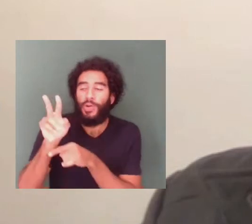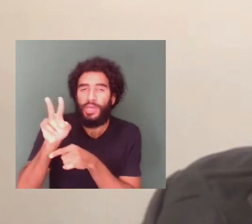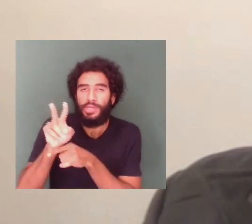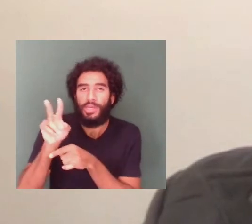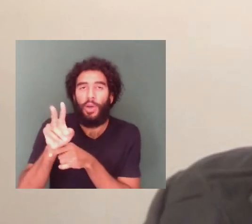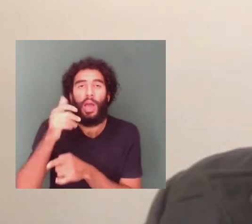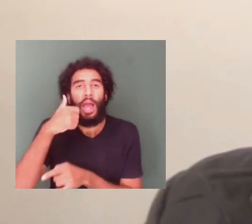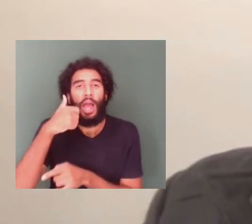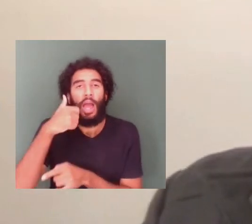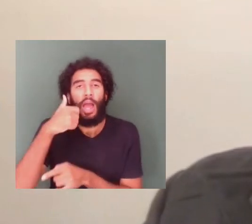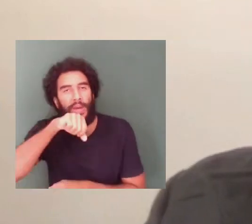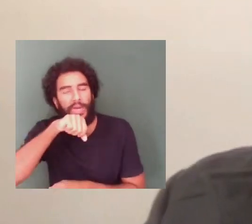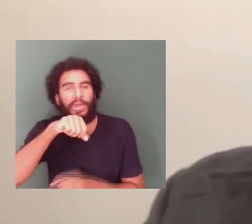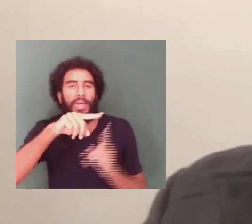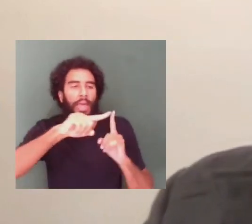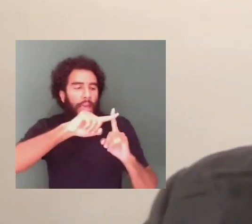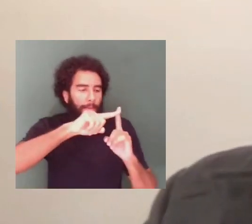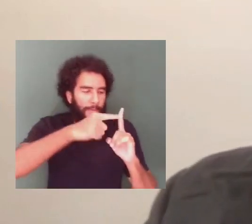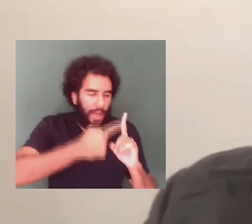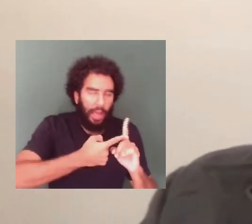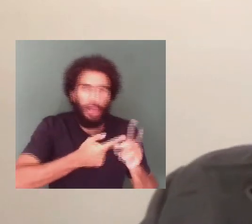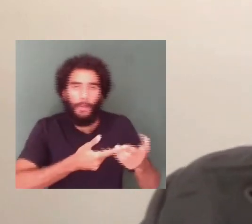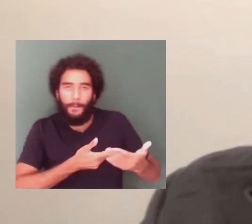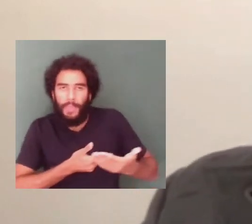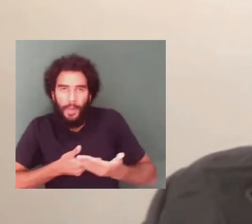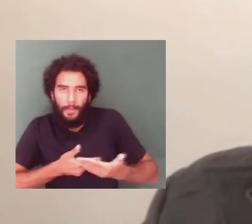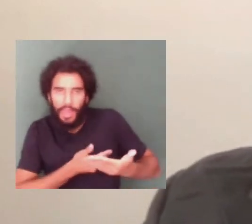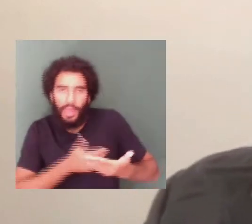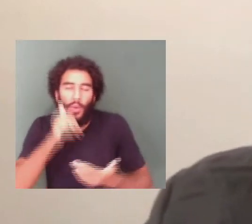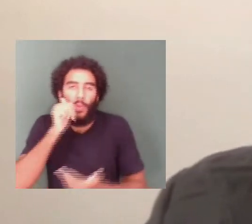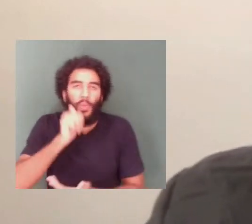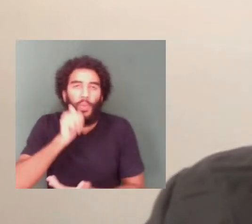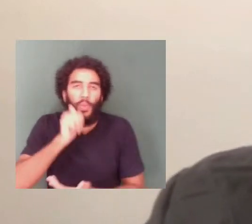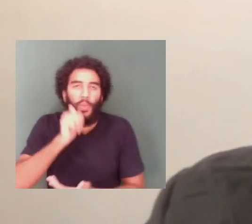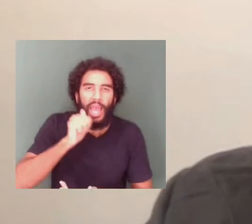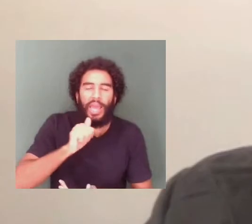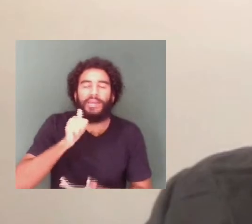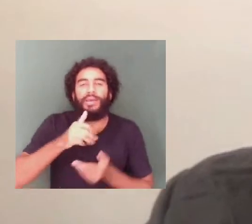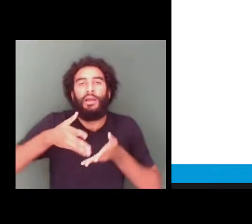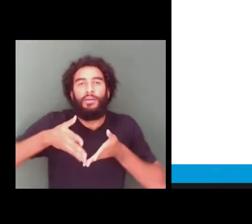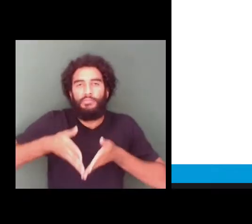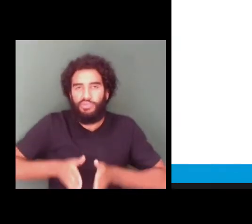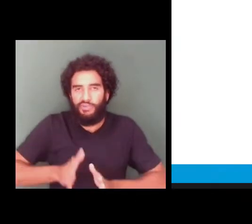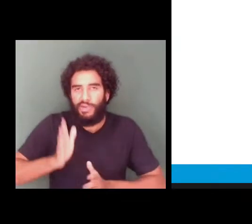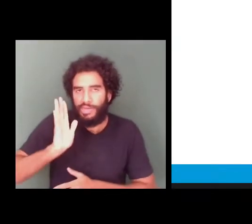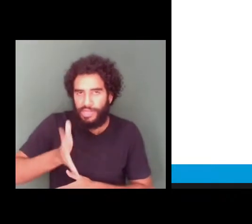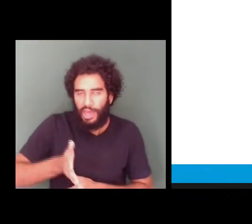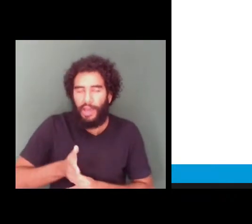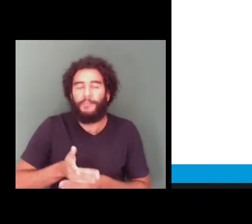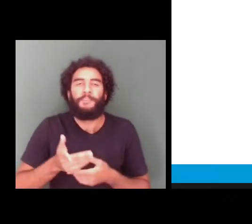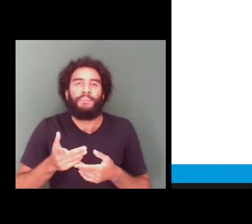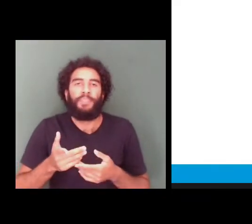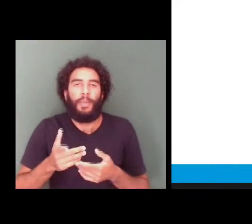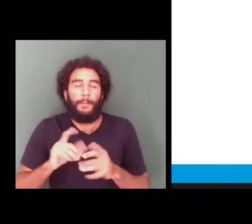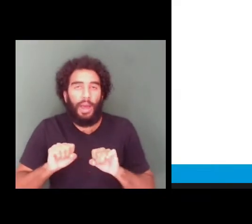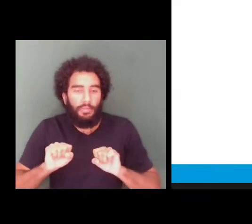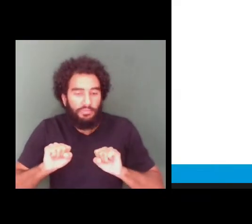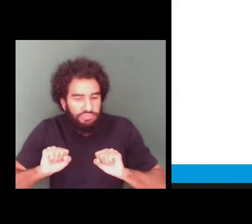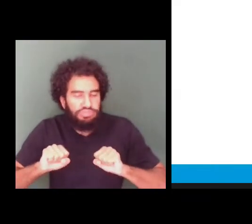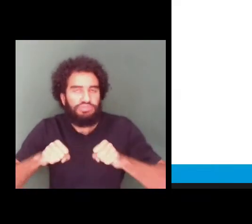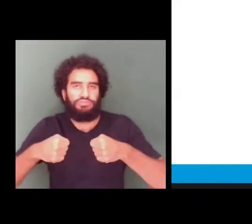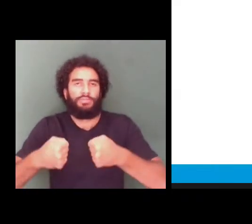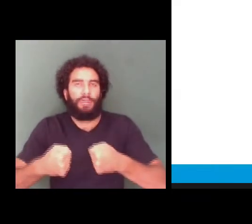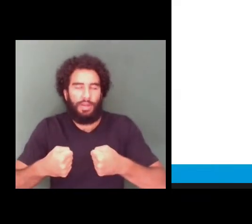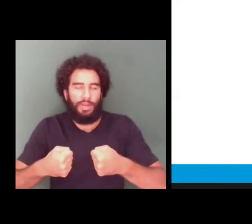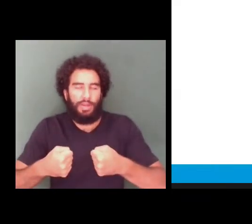pregnant women and babies. Pregnancy is a very sensitive moment where women need a support network to overcome